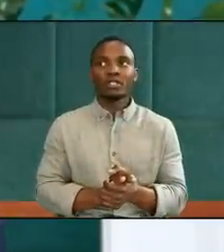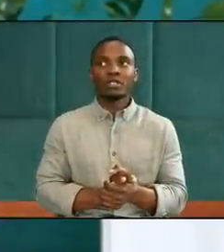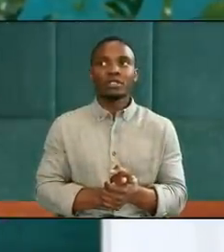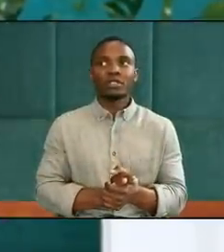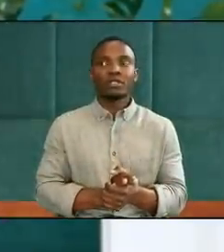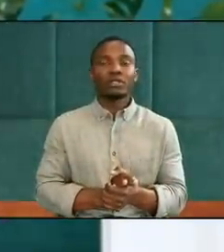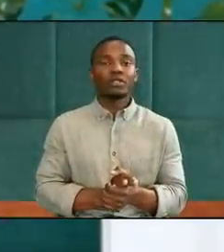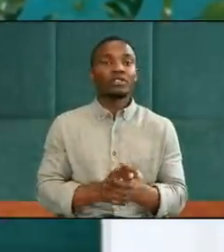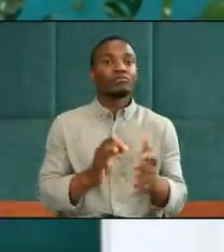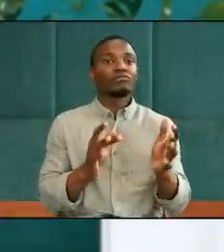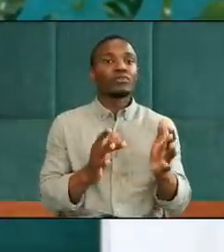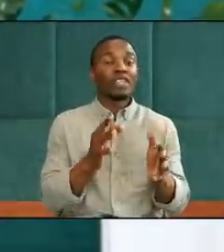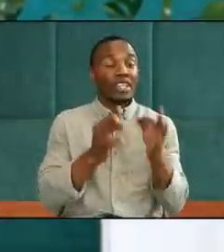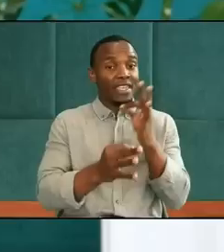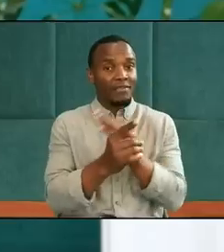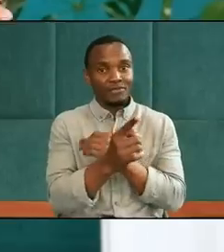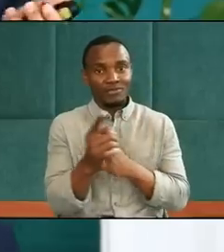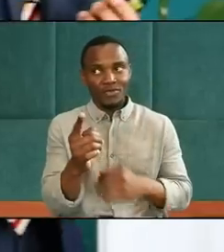Yeah.